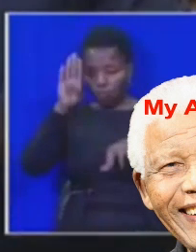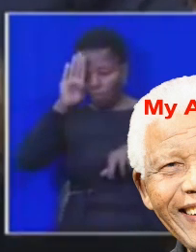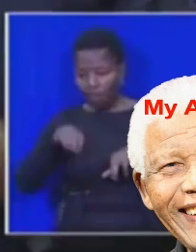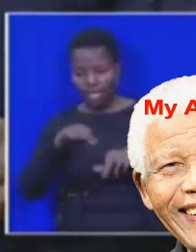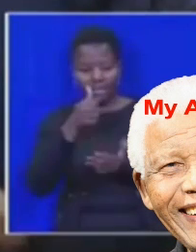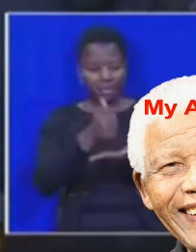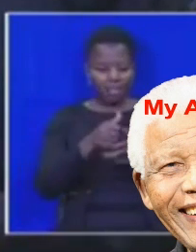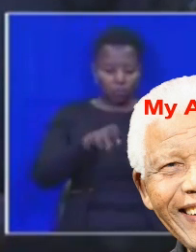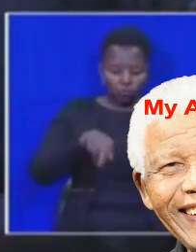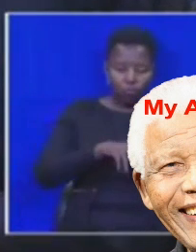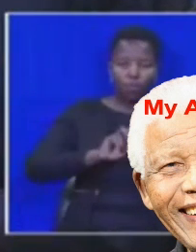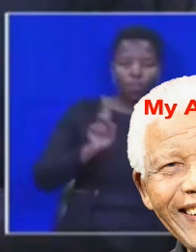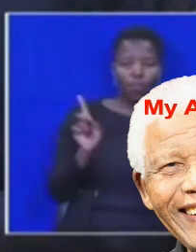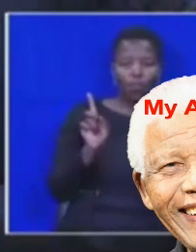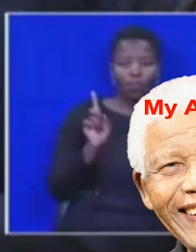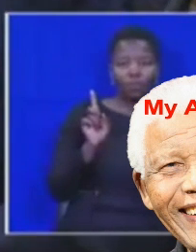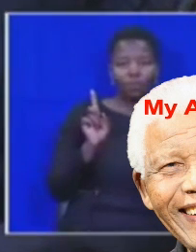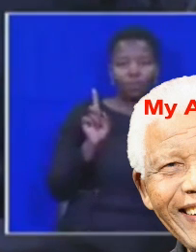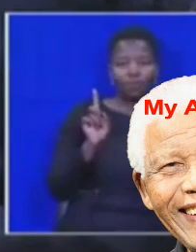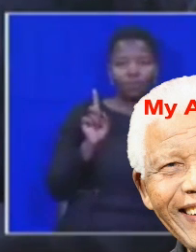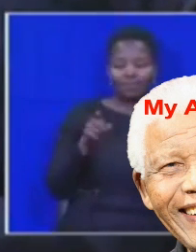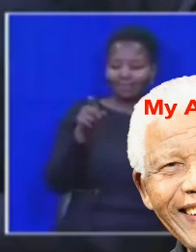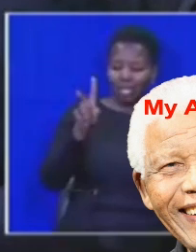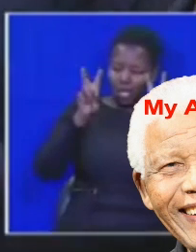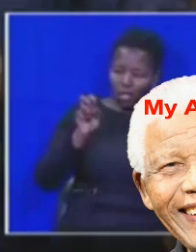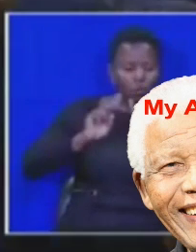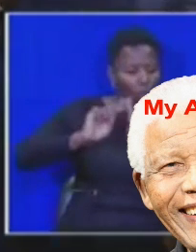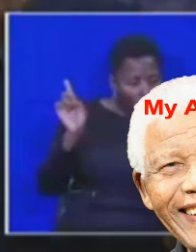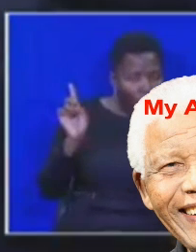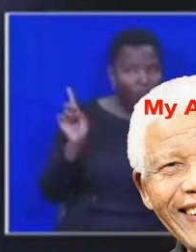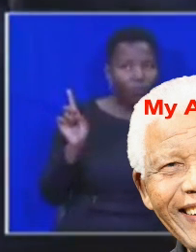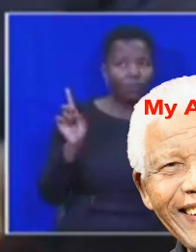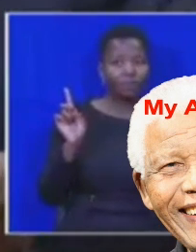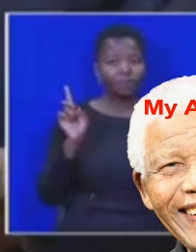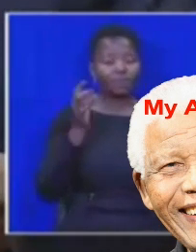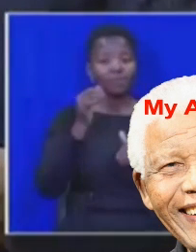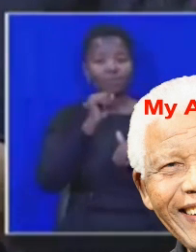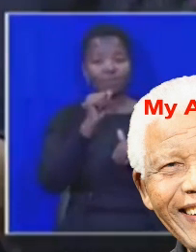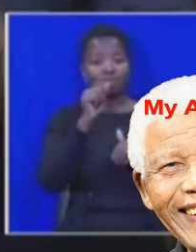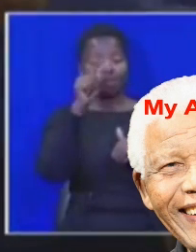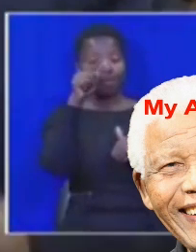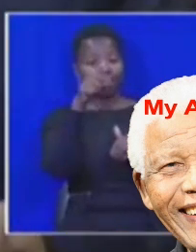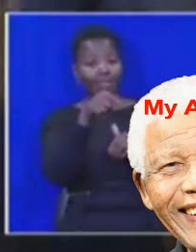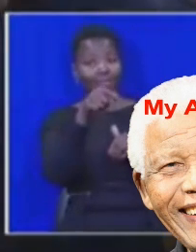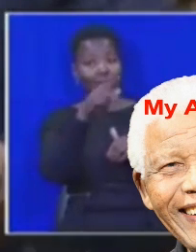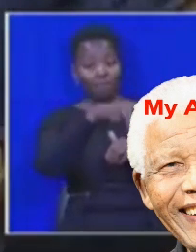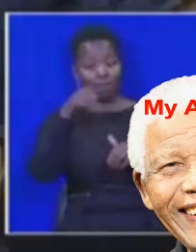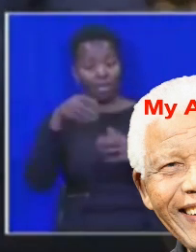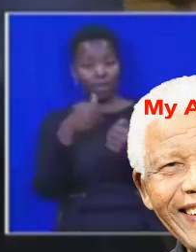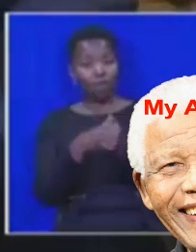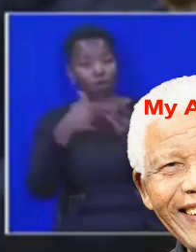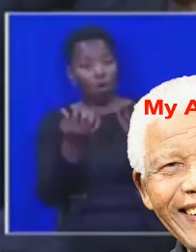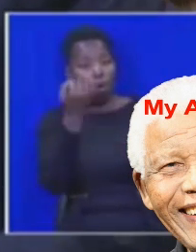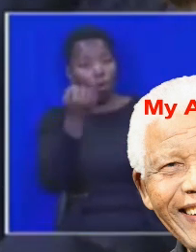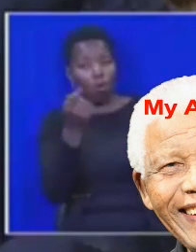It's not talking about that. That's not the issue that either the protector or the Concord